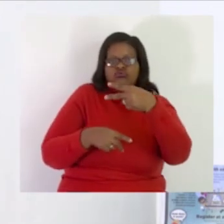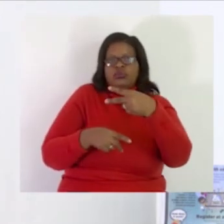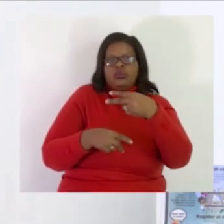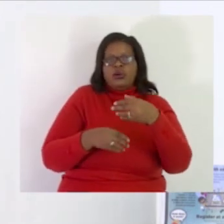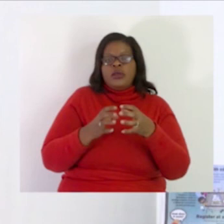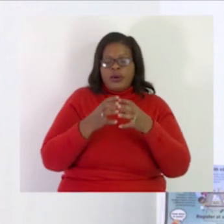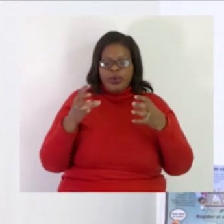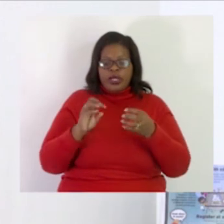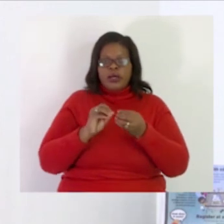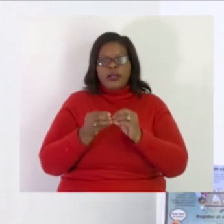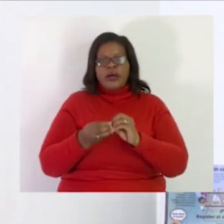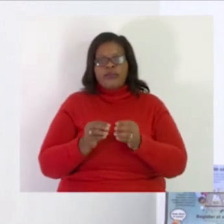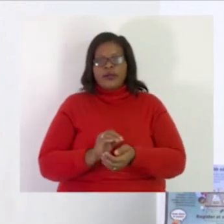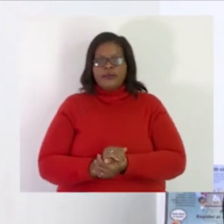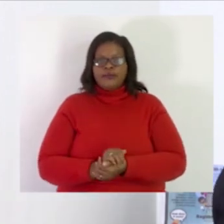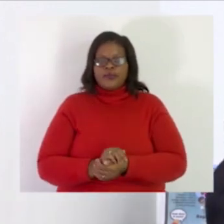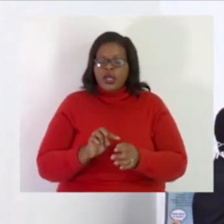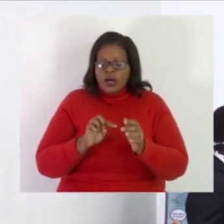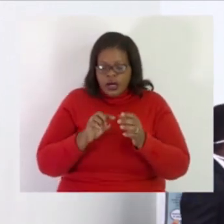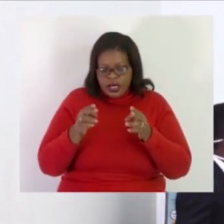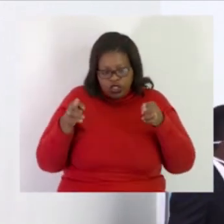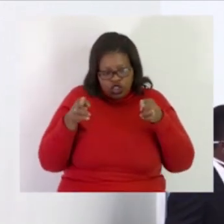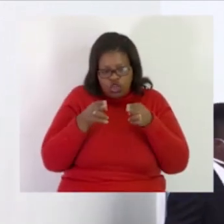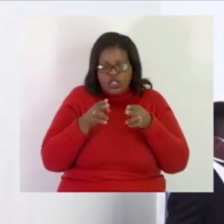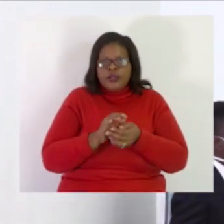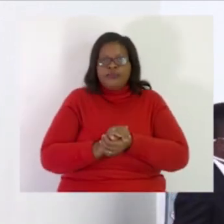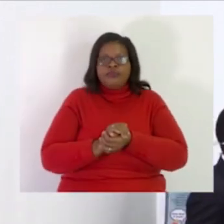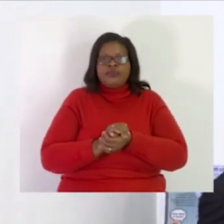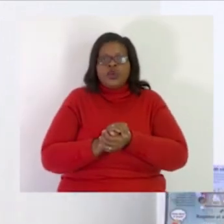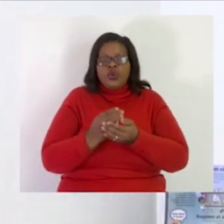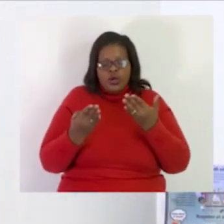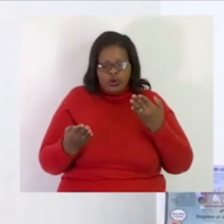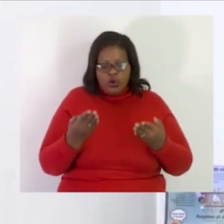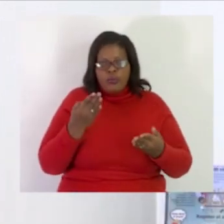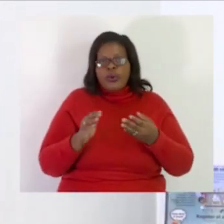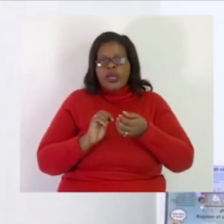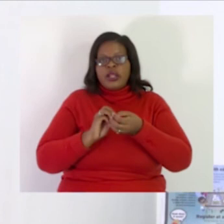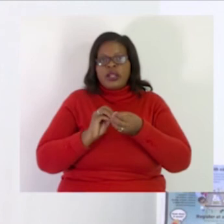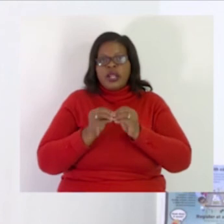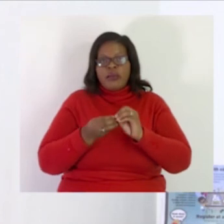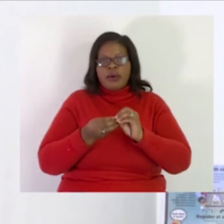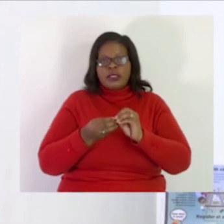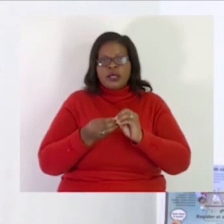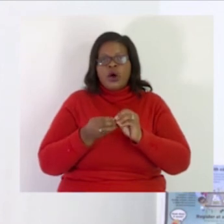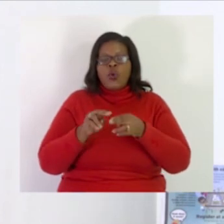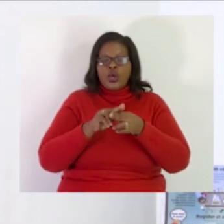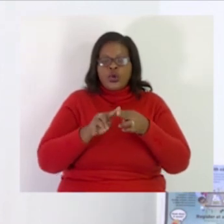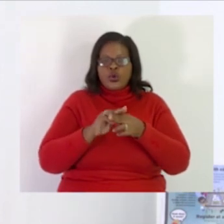is big. So in short, comparing numbers, we use the relationship